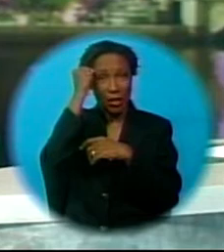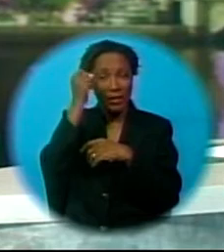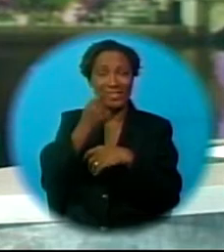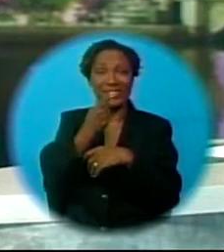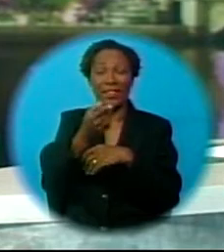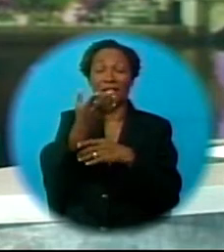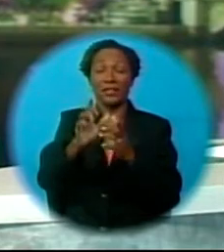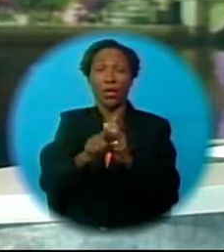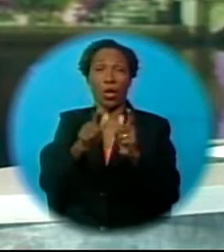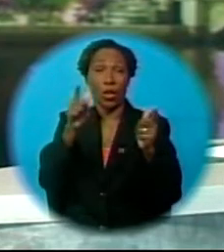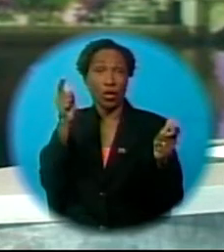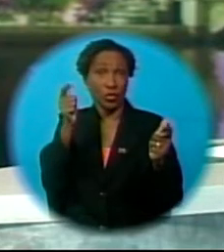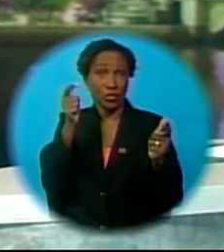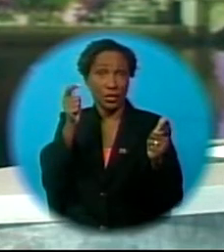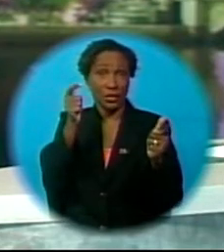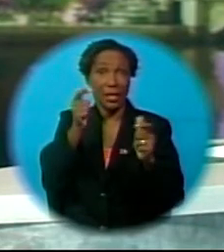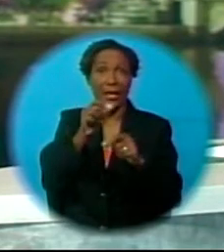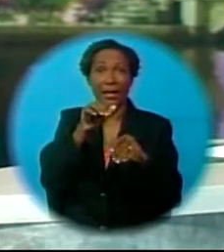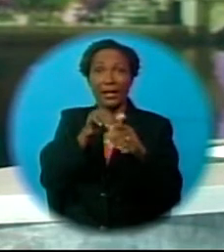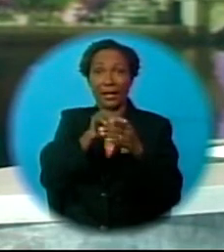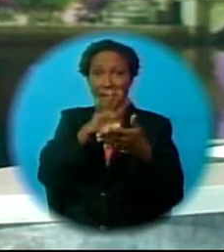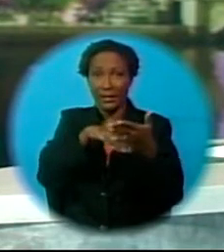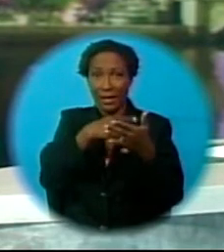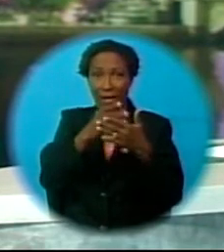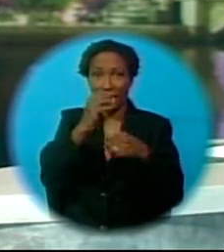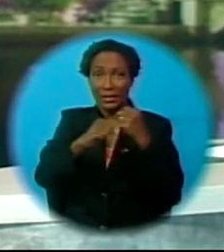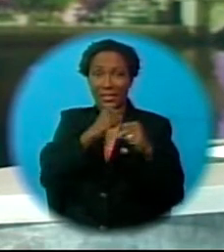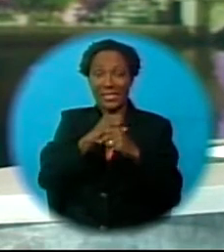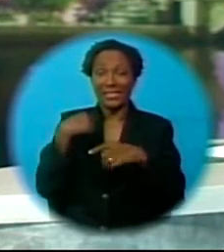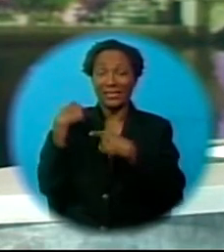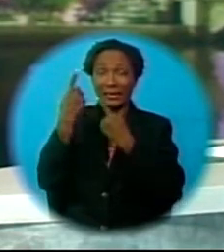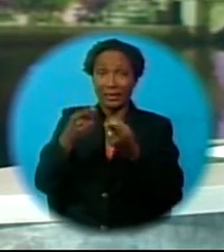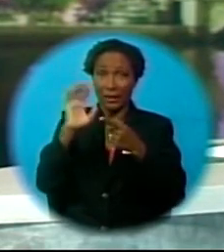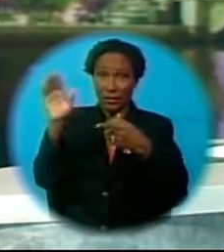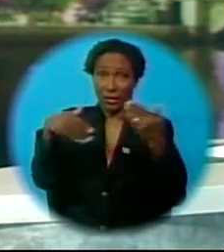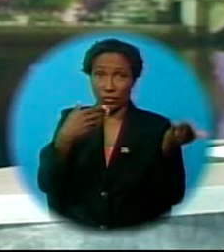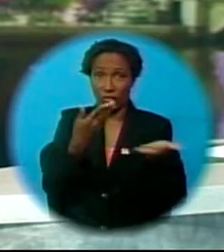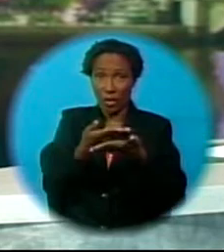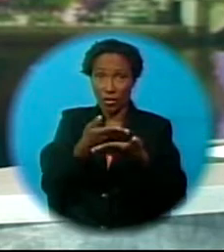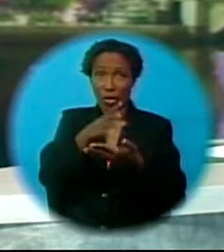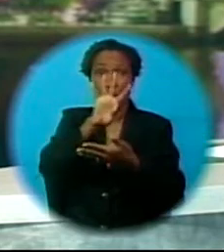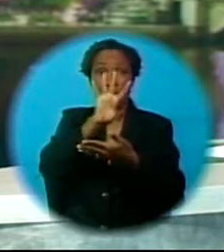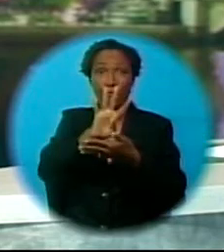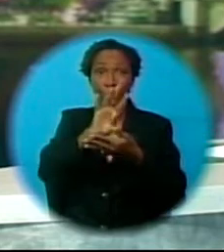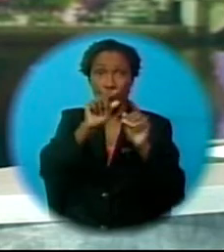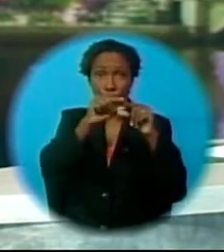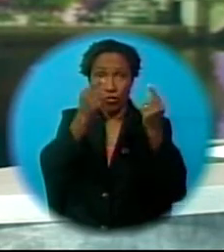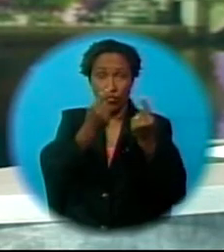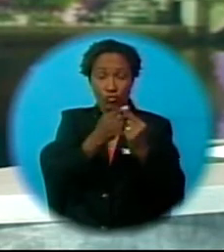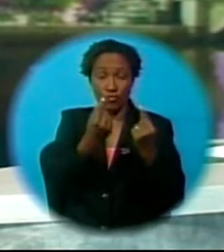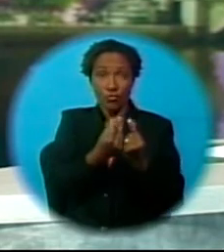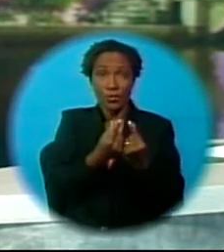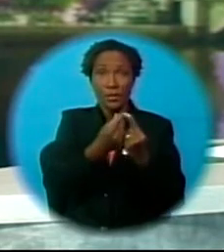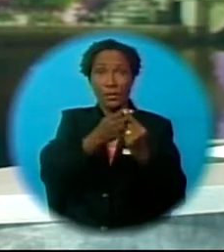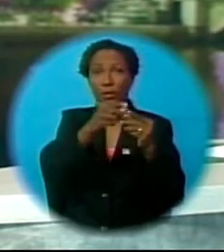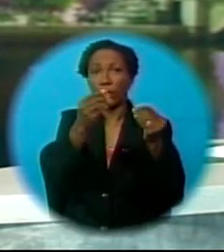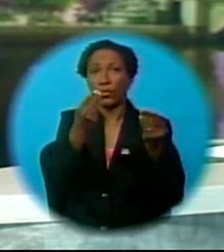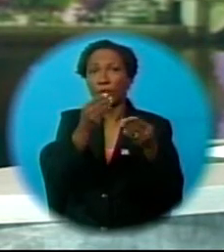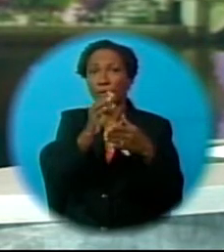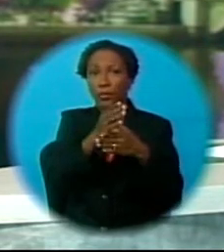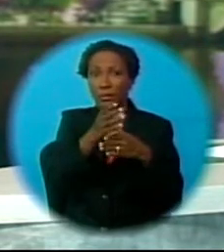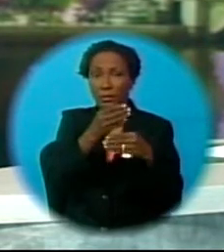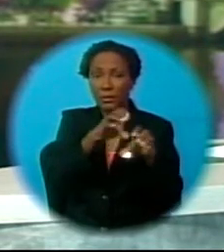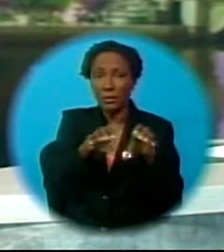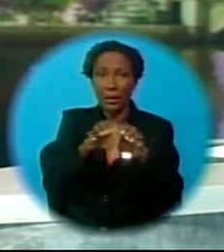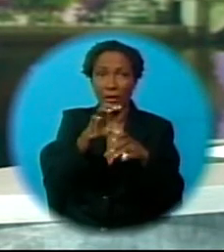year since they were introduced. He says 4 series were issued in 2015 worth $80 million and 1 this